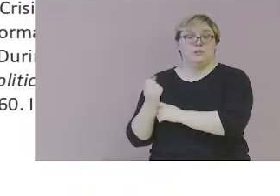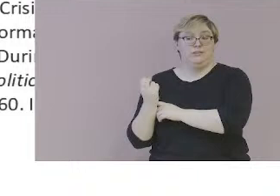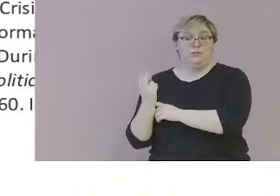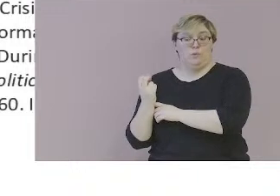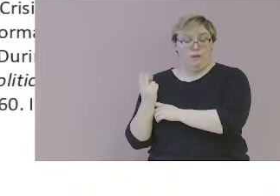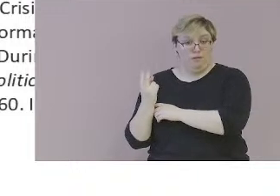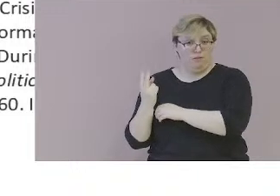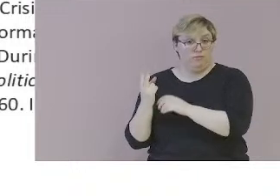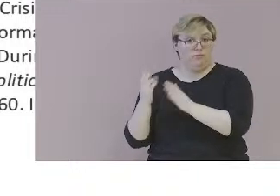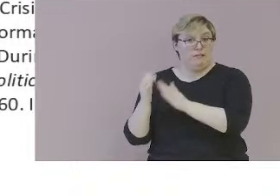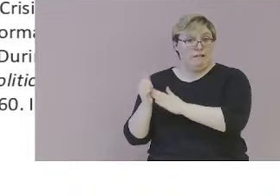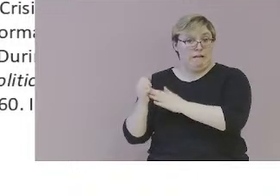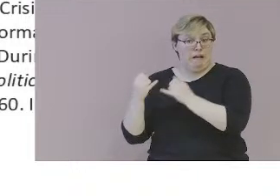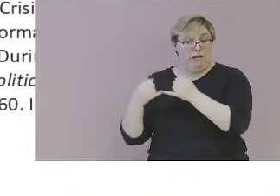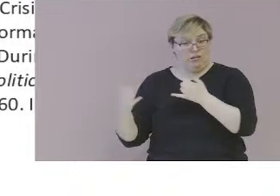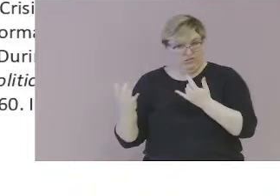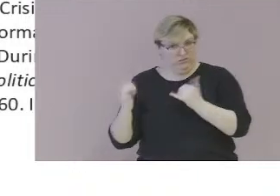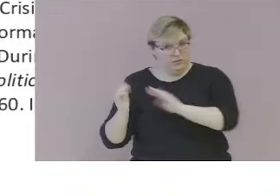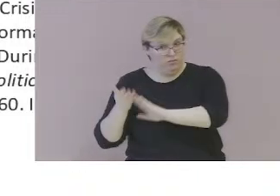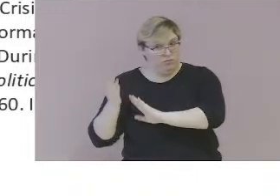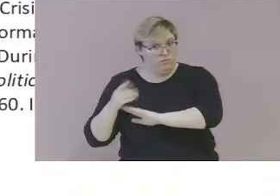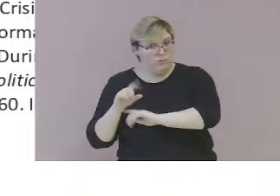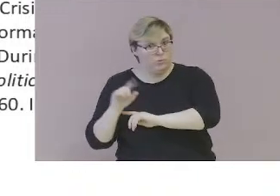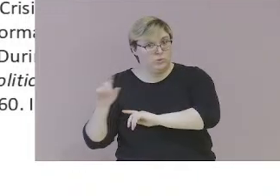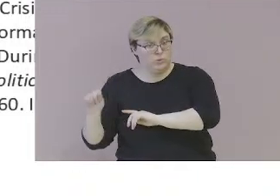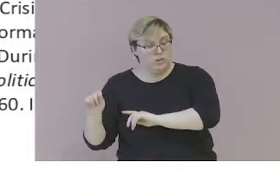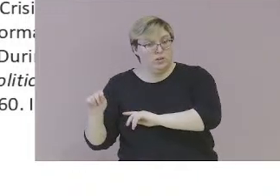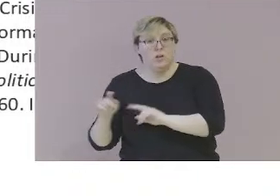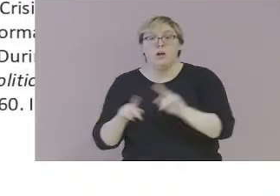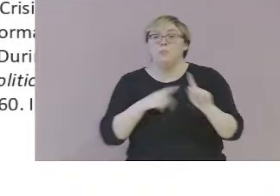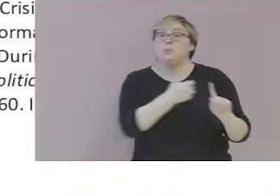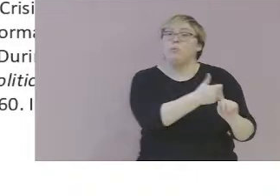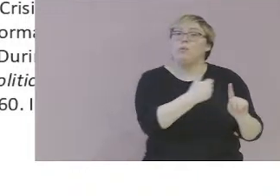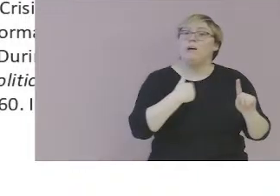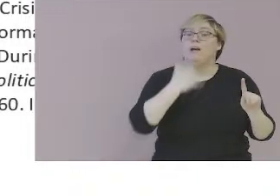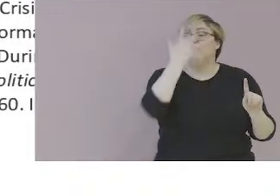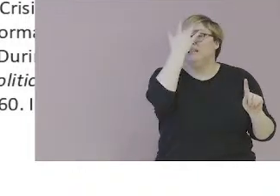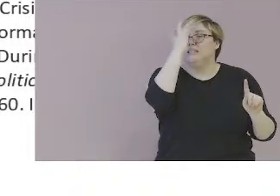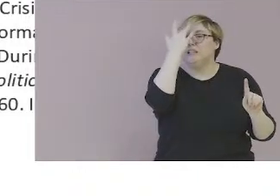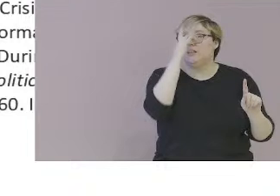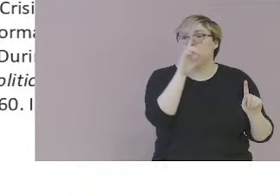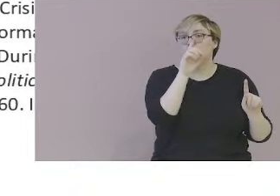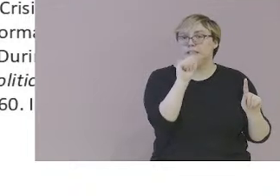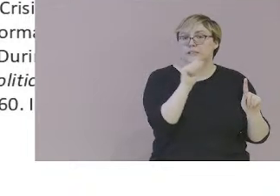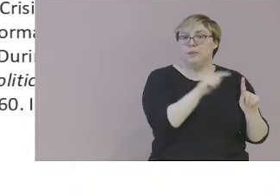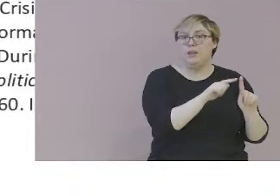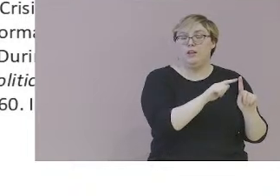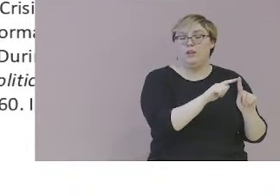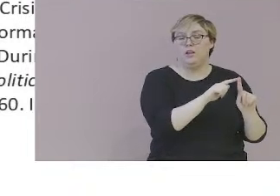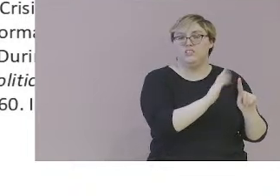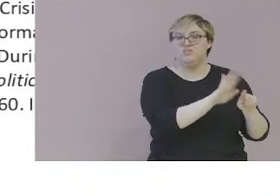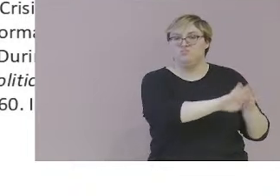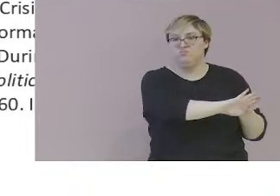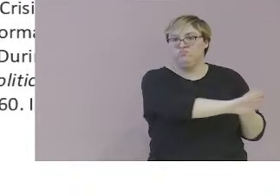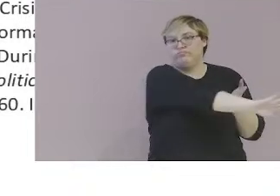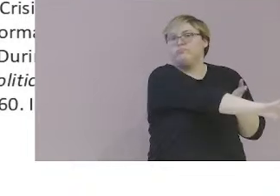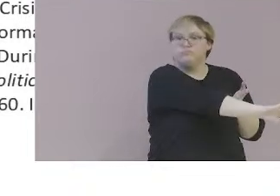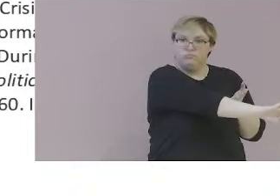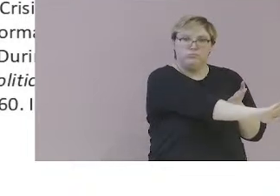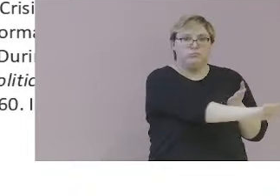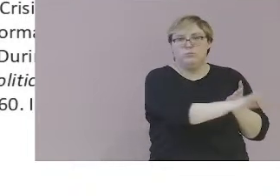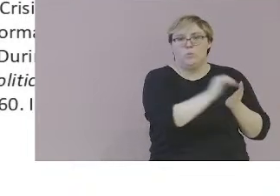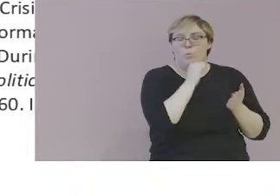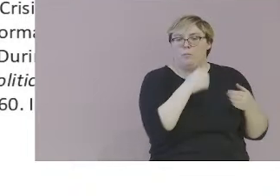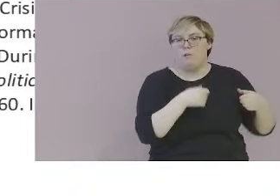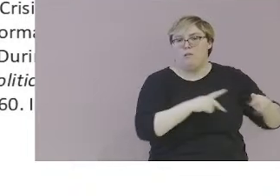2020, deprioritized people with intellectual disabilities from not just from ventilators, but from other health care